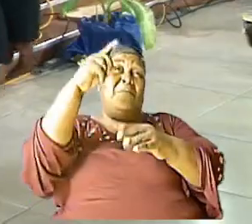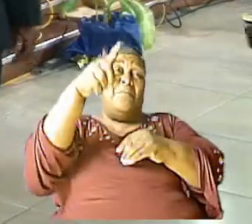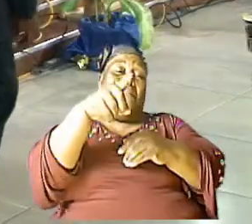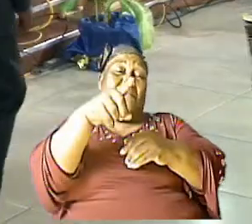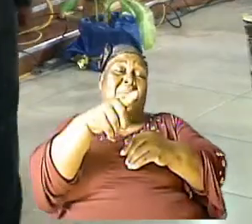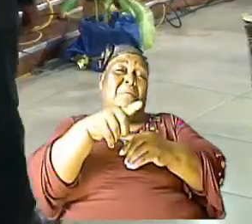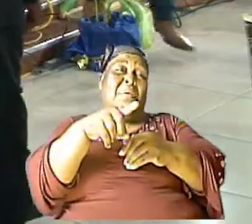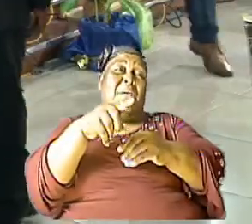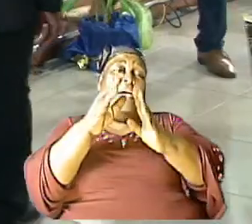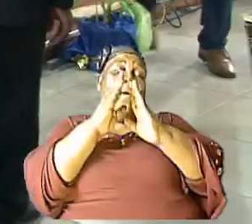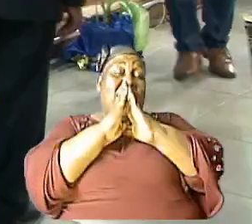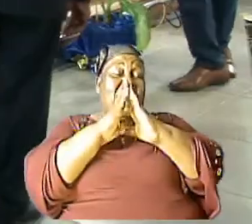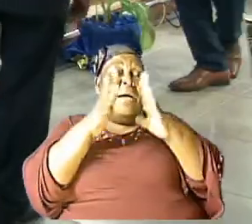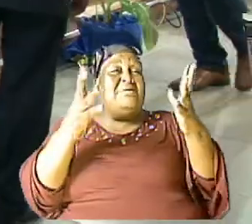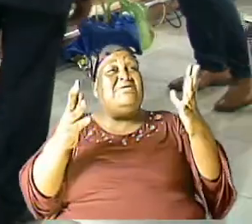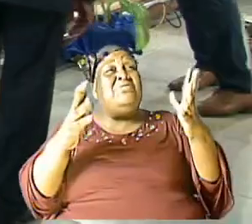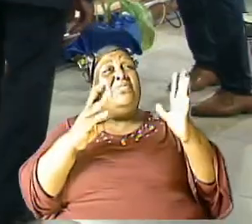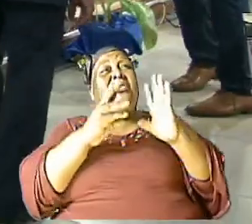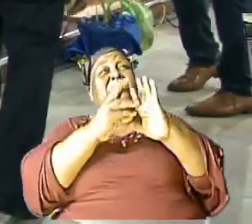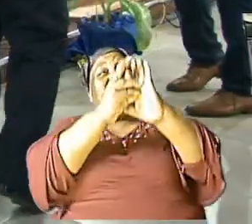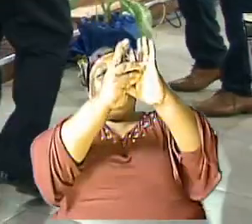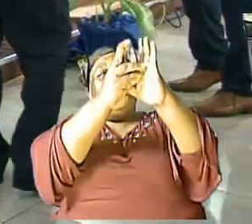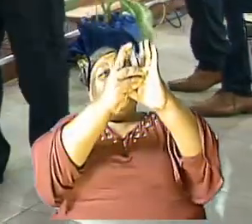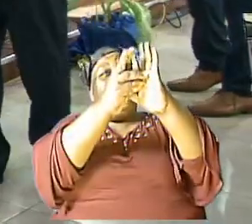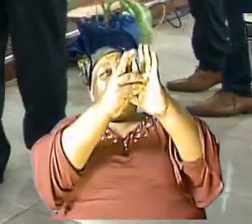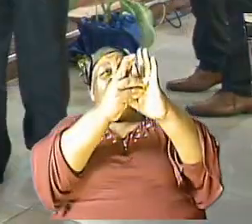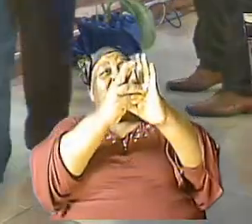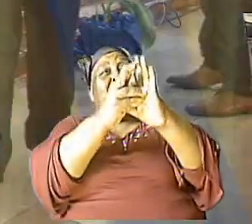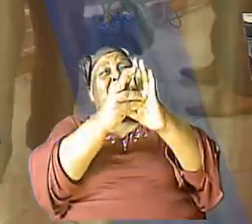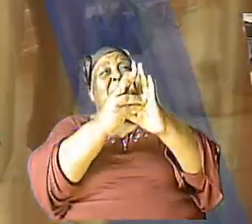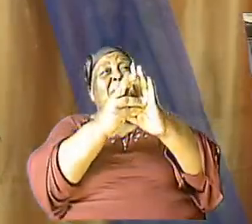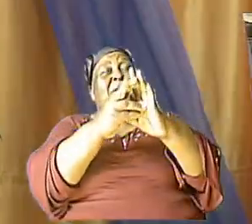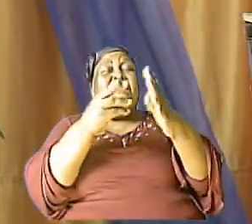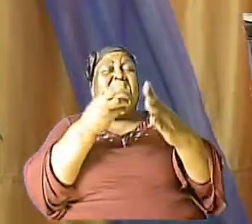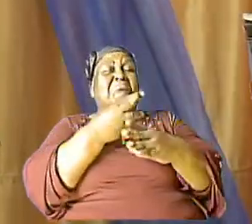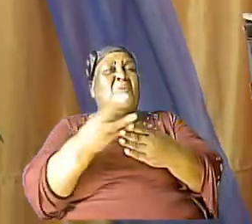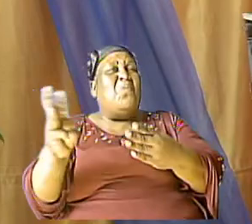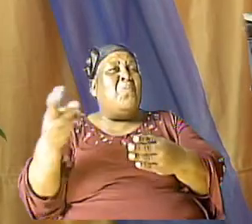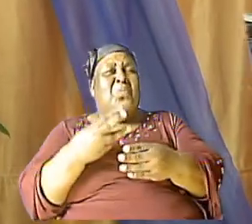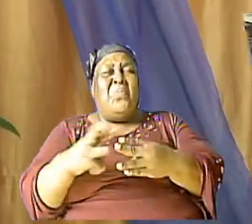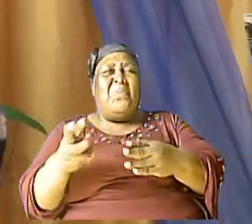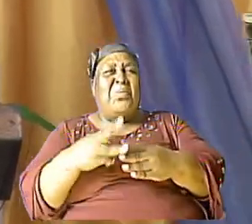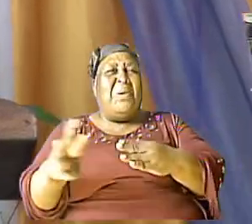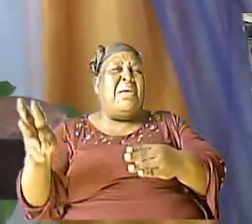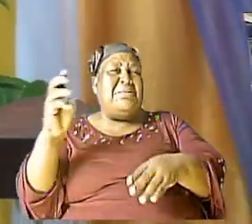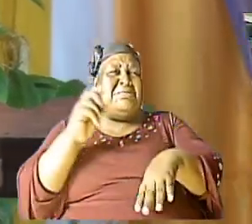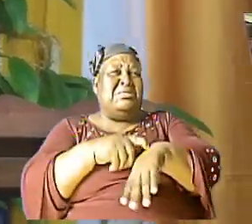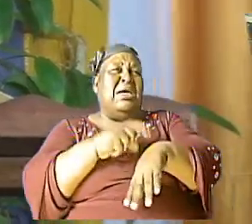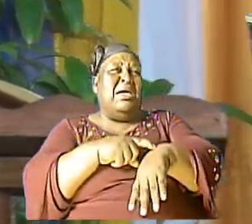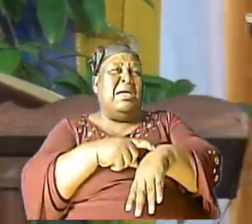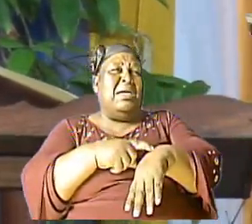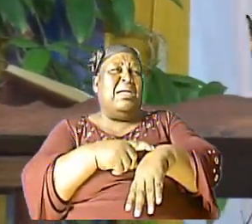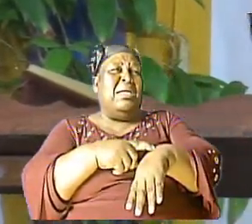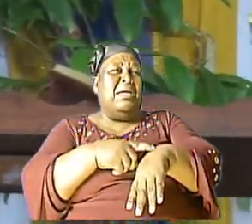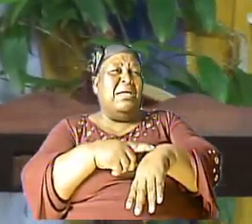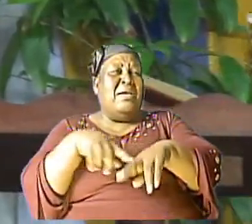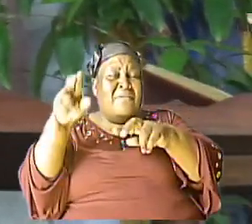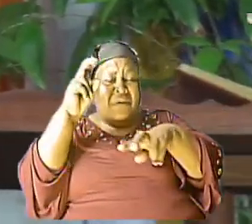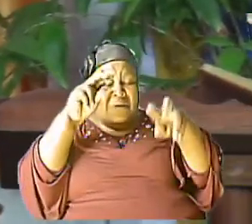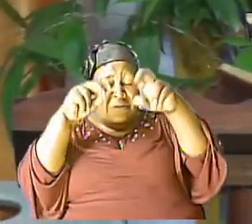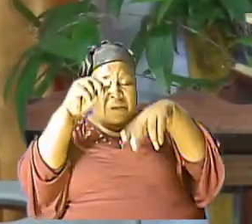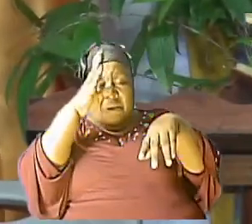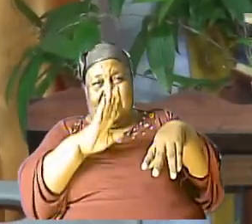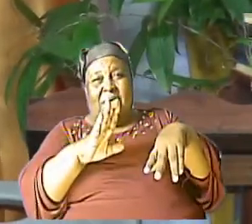come to pass. We are not beating the air and you're not wasting time. But I believe if we seek God concerning a matter,